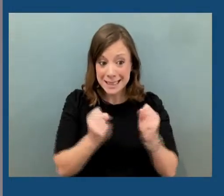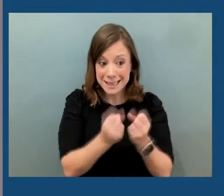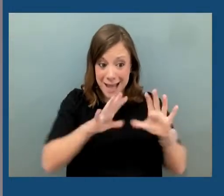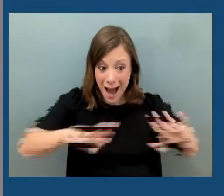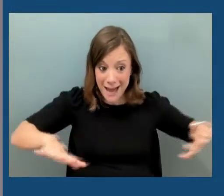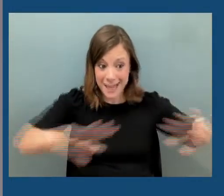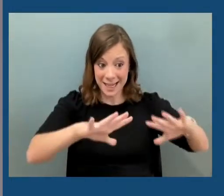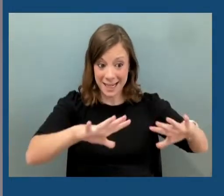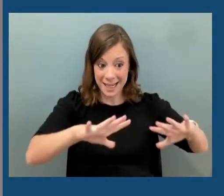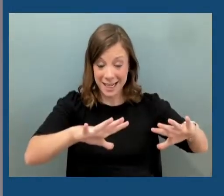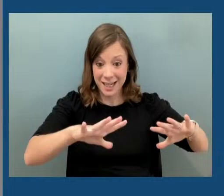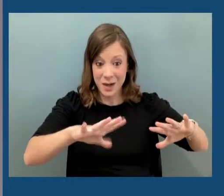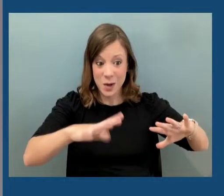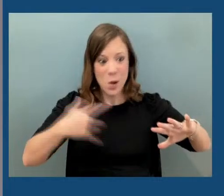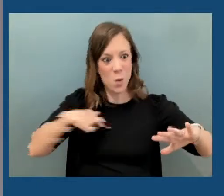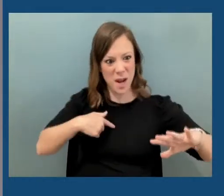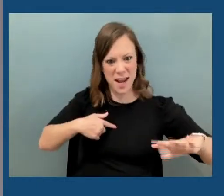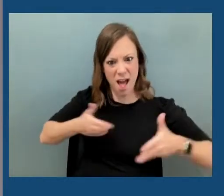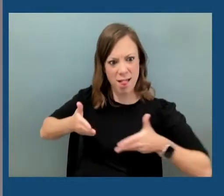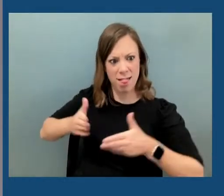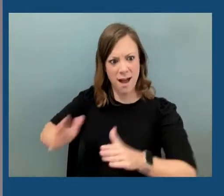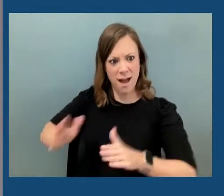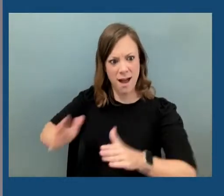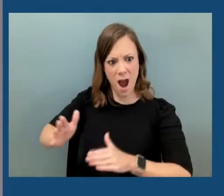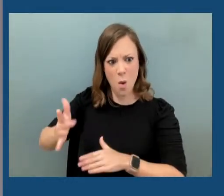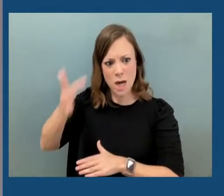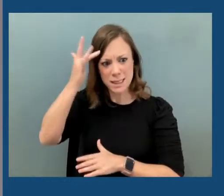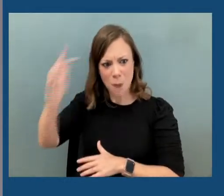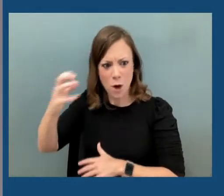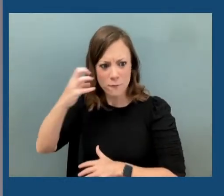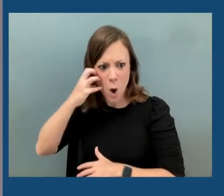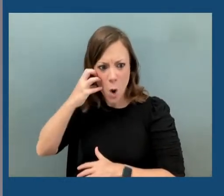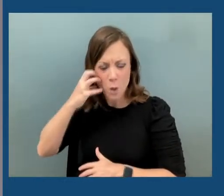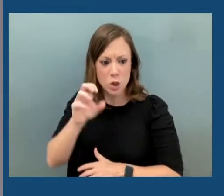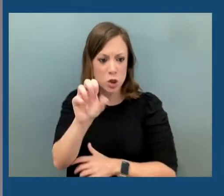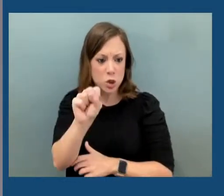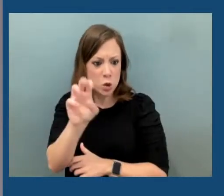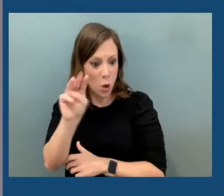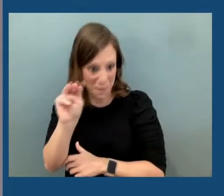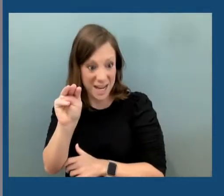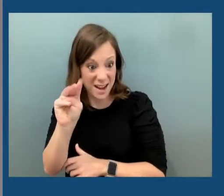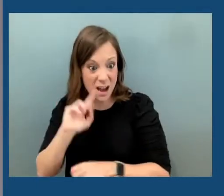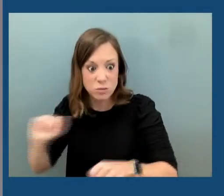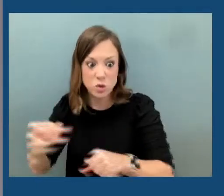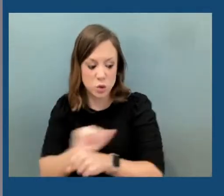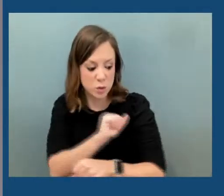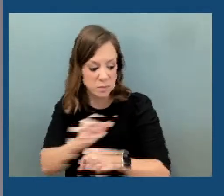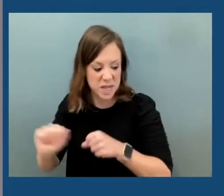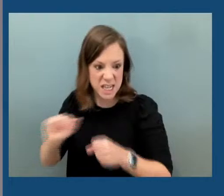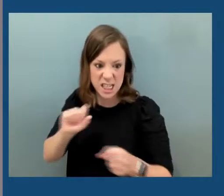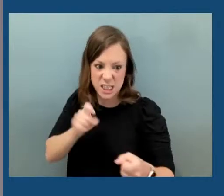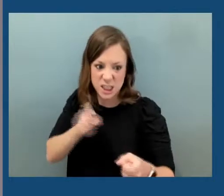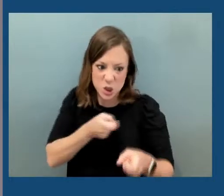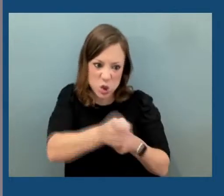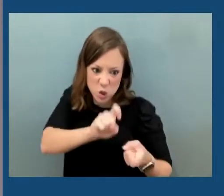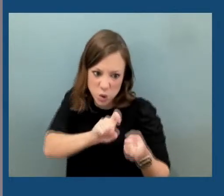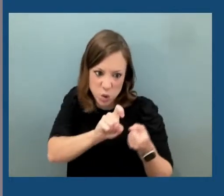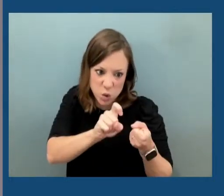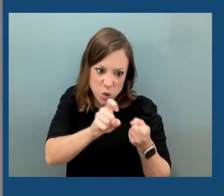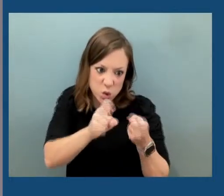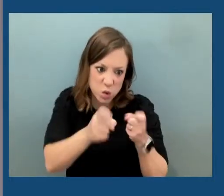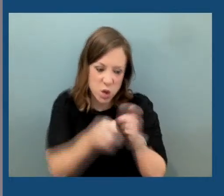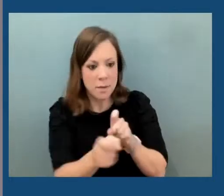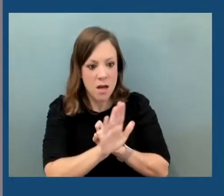let smartphones and social media platforms do exactly that, turning our children literally into